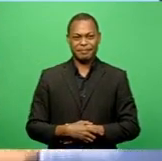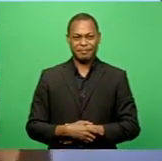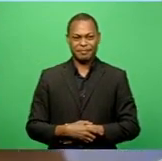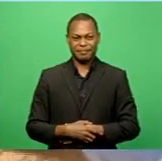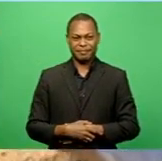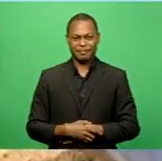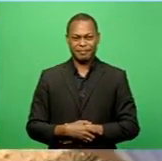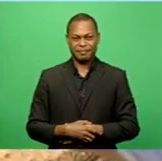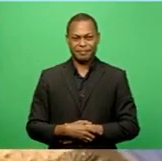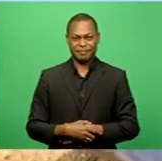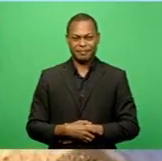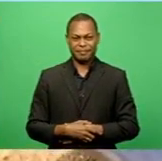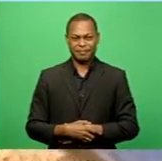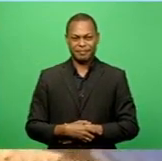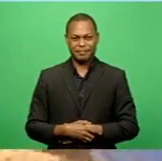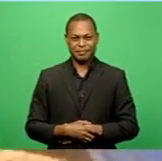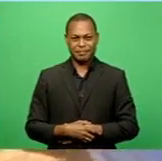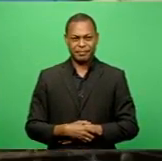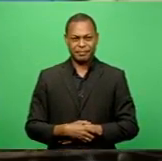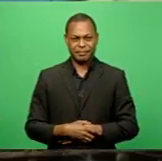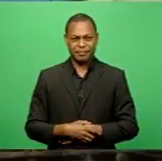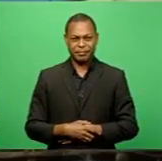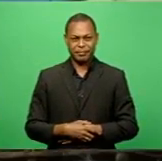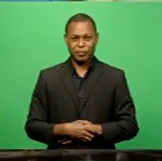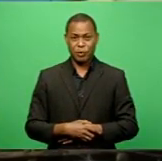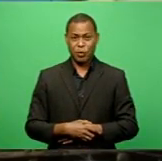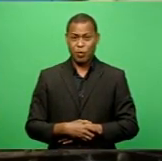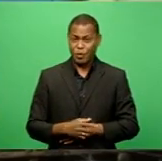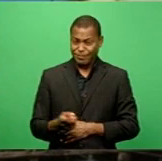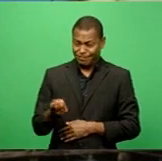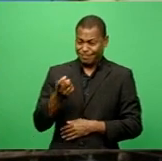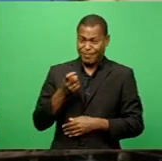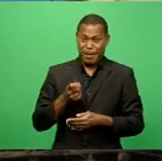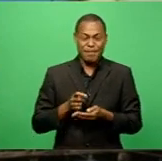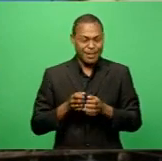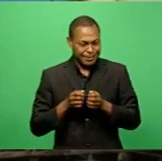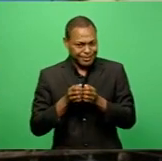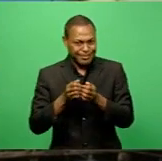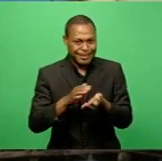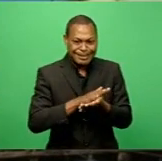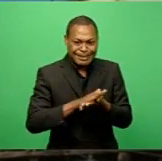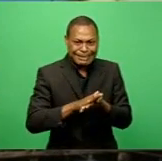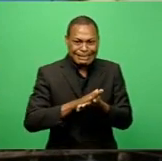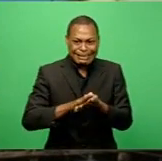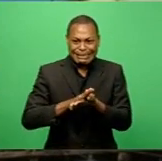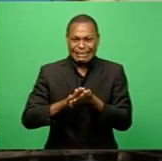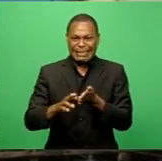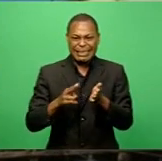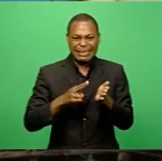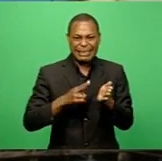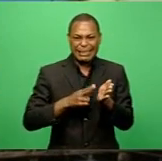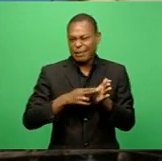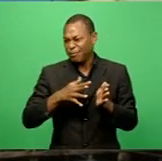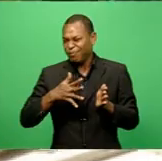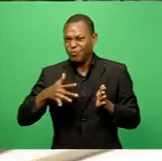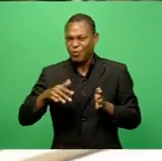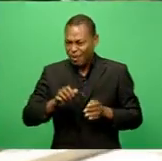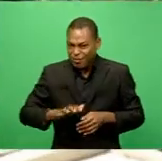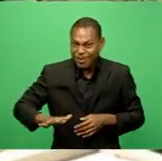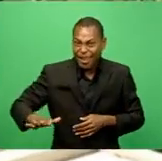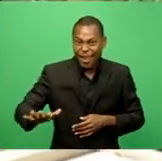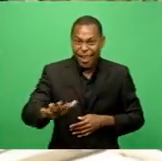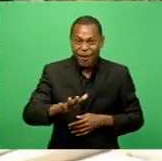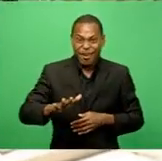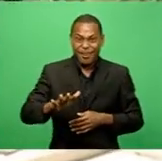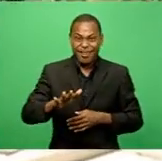the provincial council office, number 1 area, so at least they can